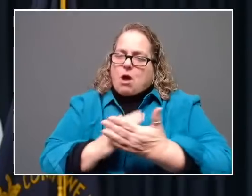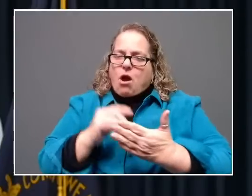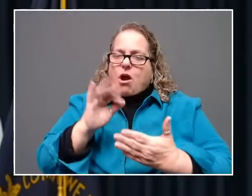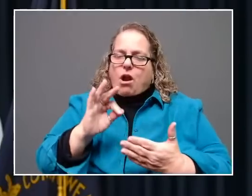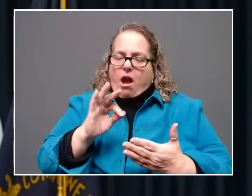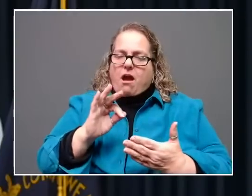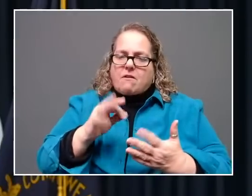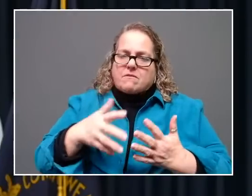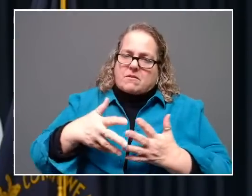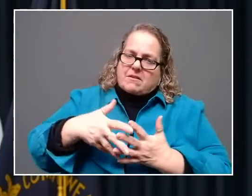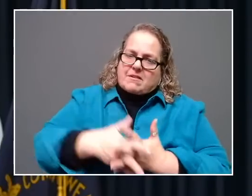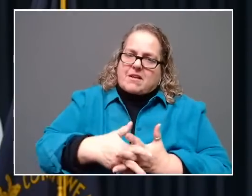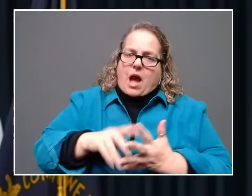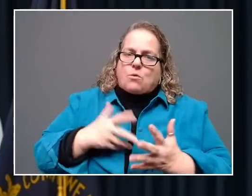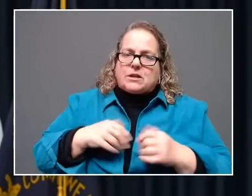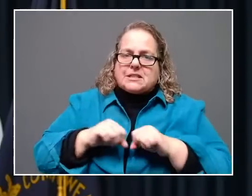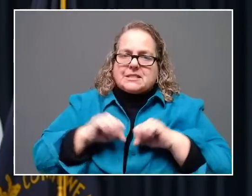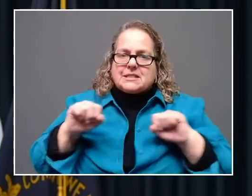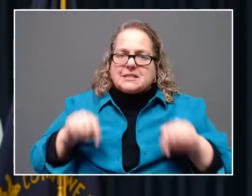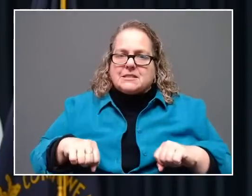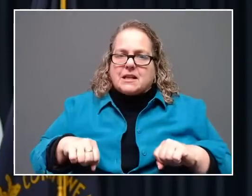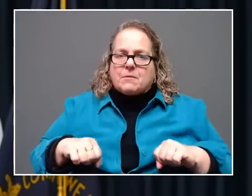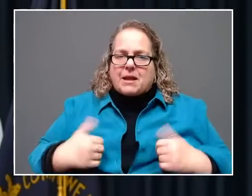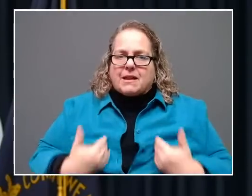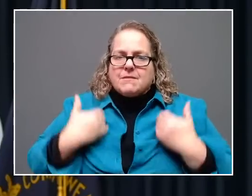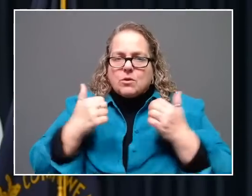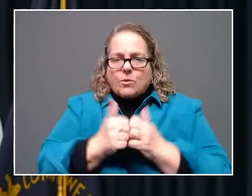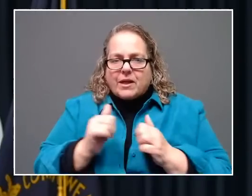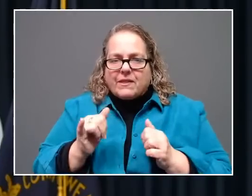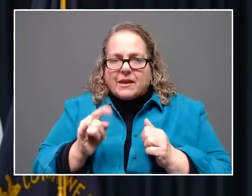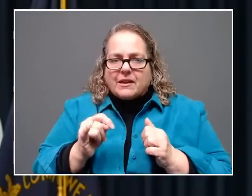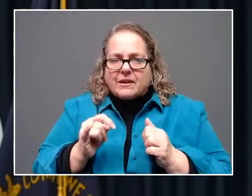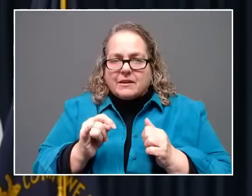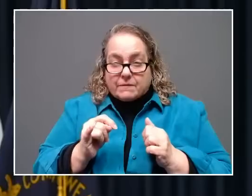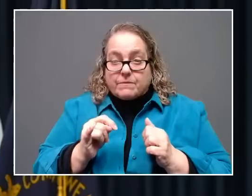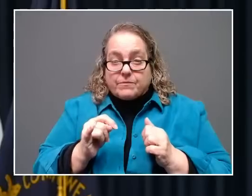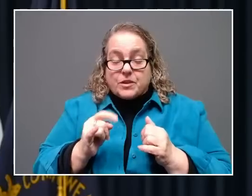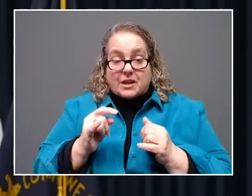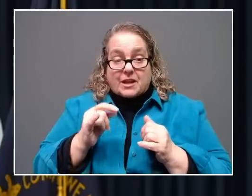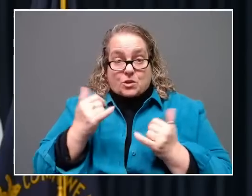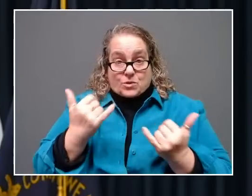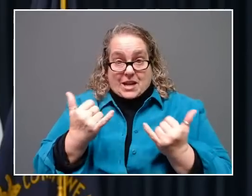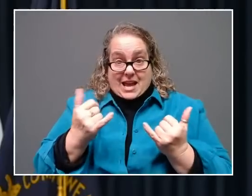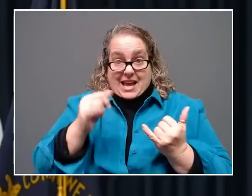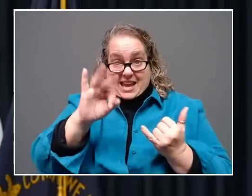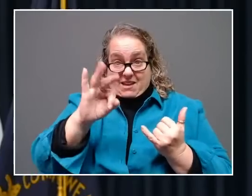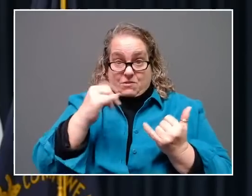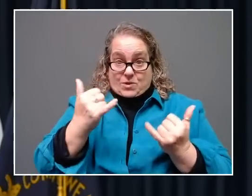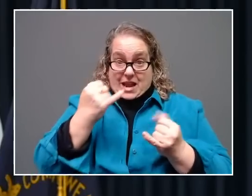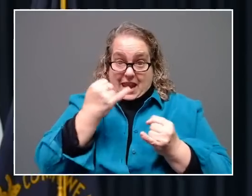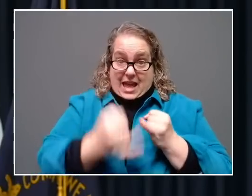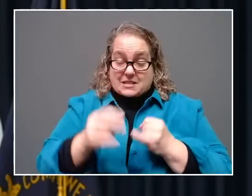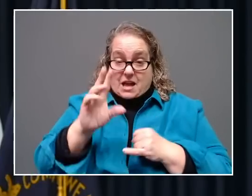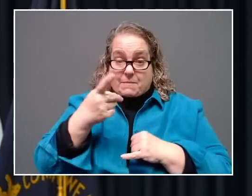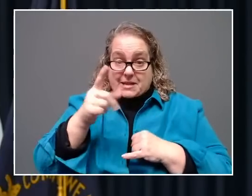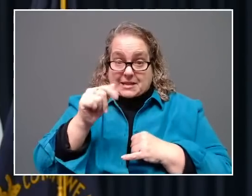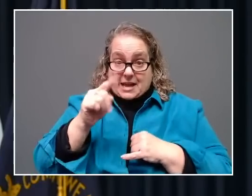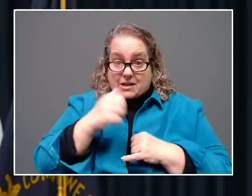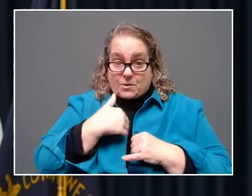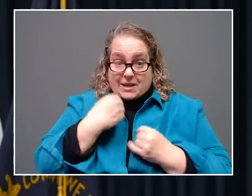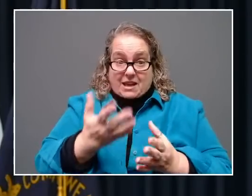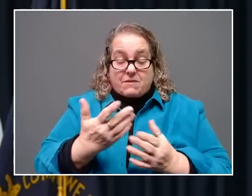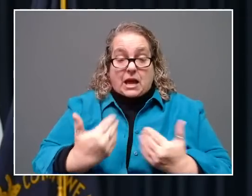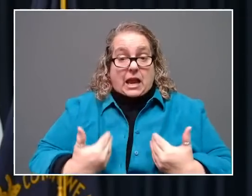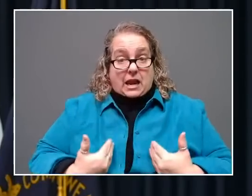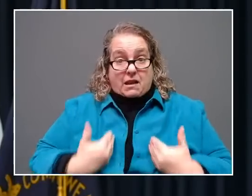COVID. But I just want to repeat, if today is the last update we give, living with COVID is not ignoring COVID. It is